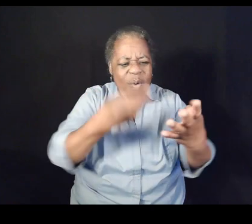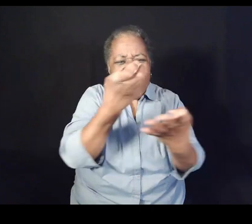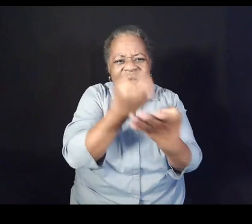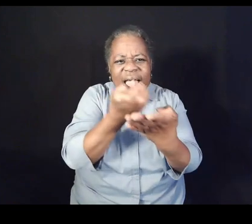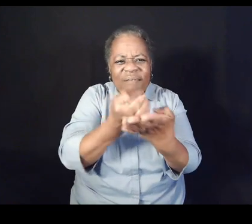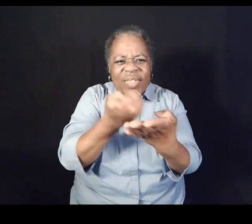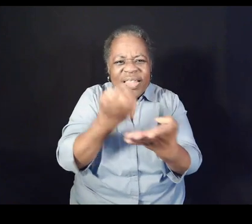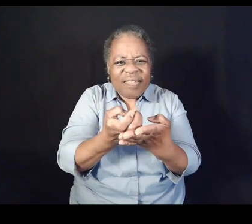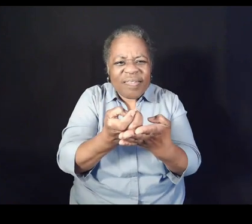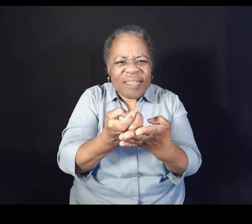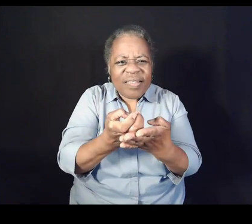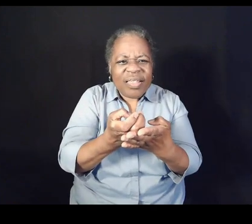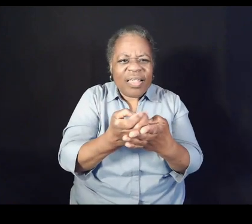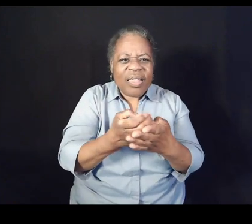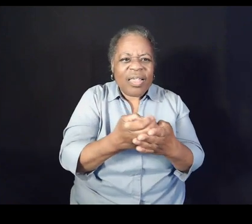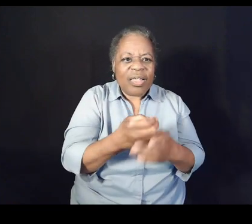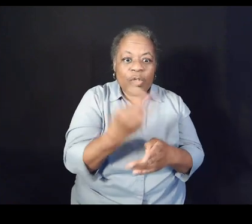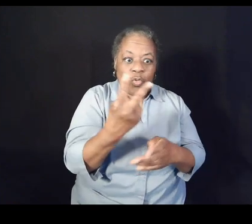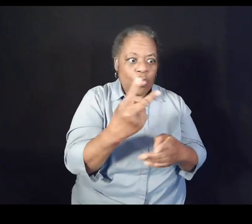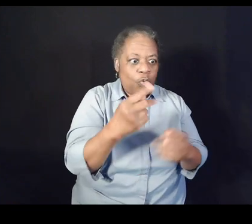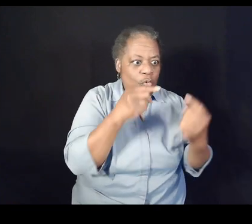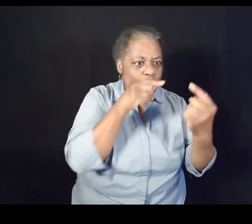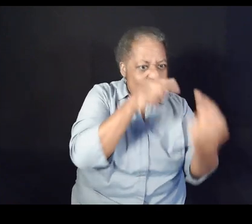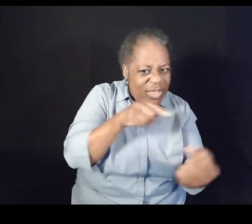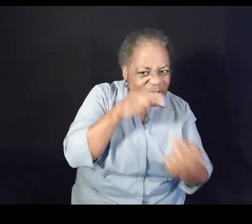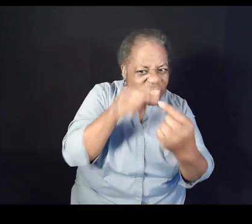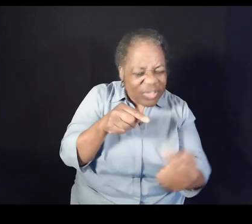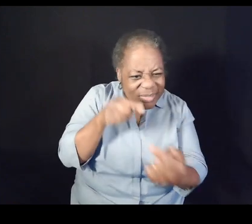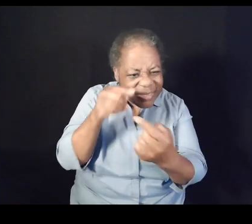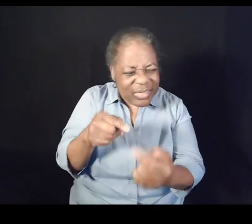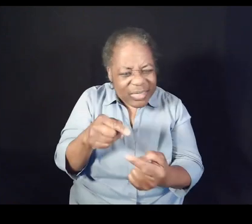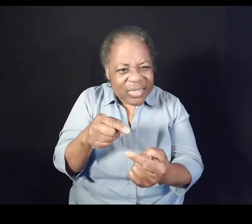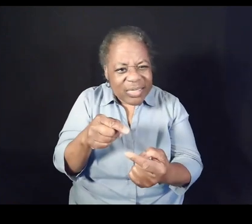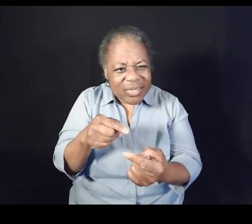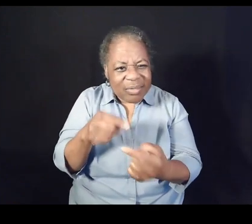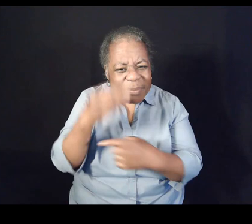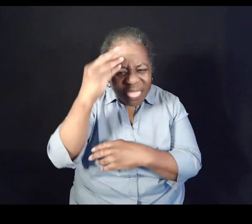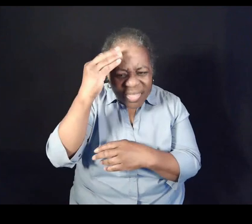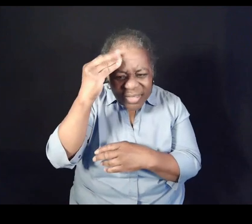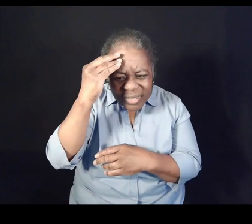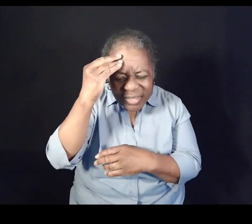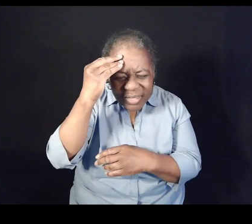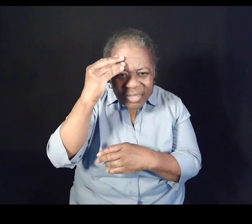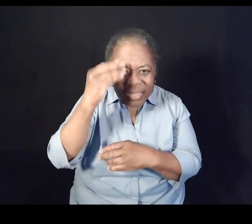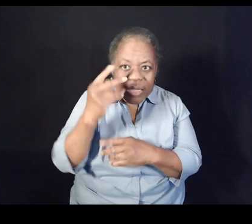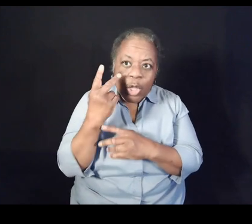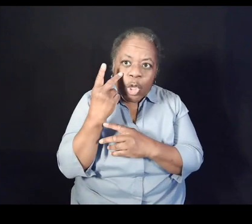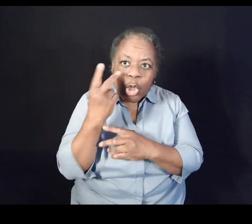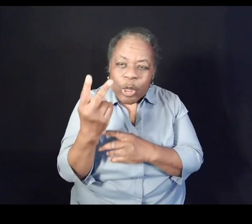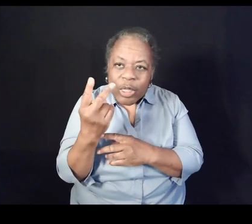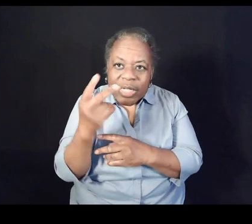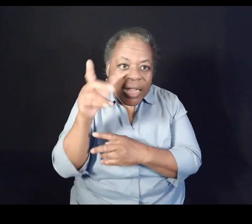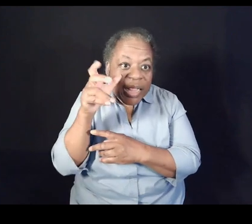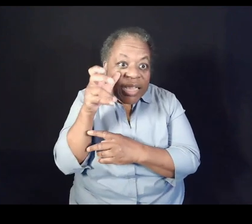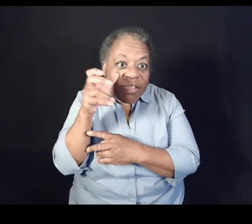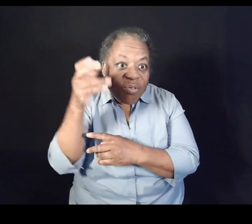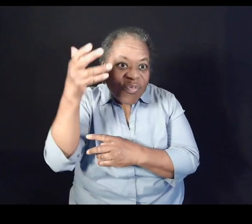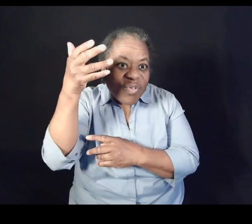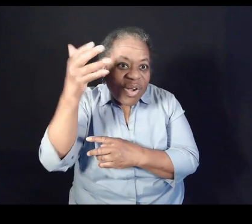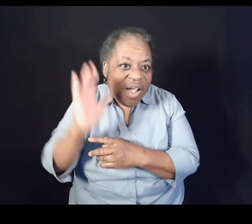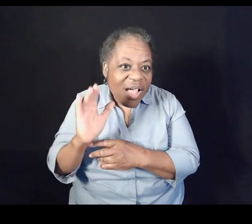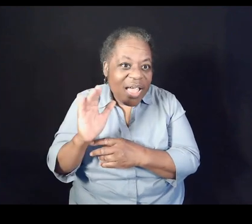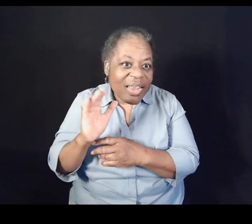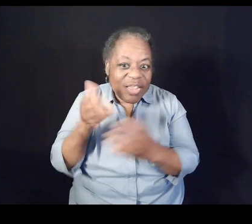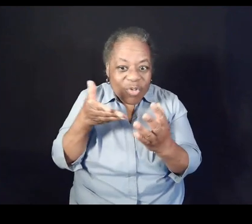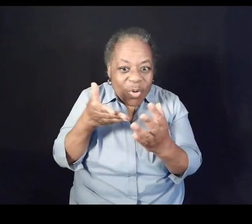Keep wrestling with these troubling questions. Keep looking and listening for God as you make your way through this world, because as